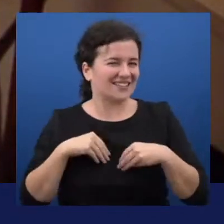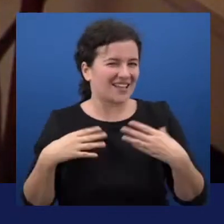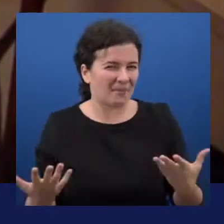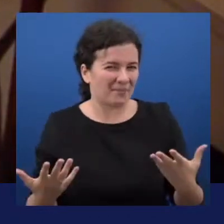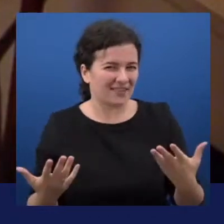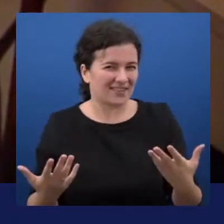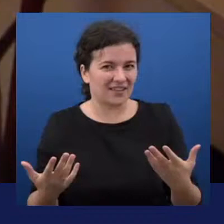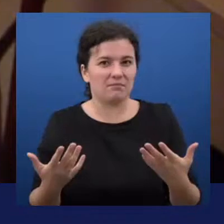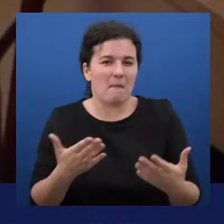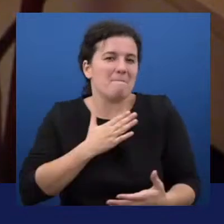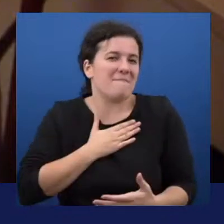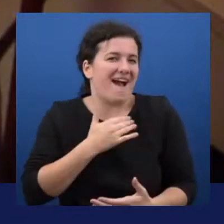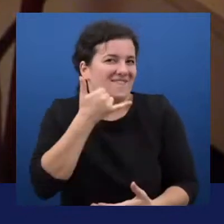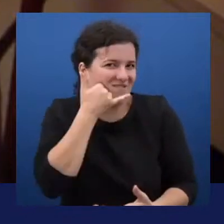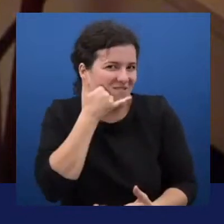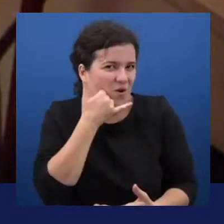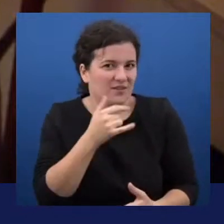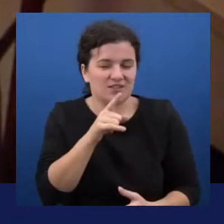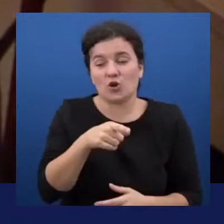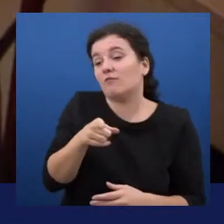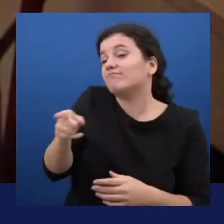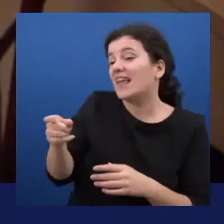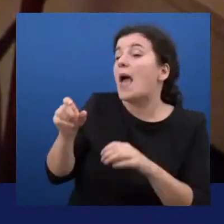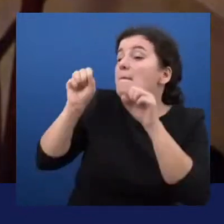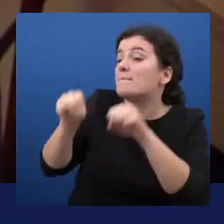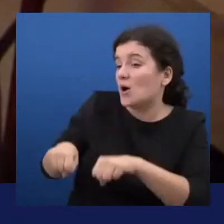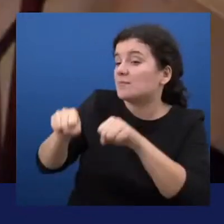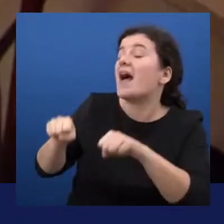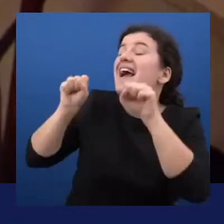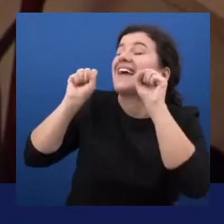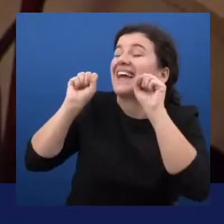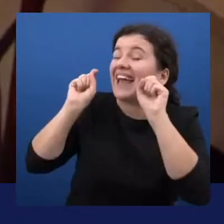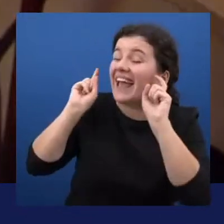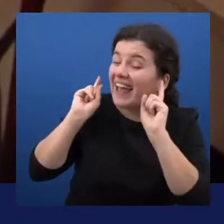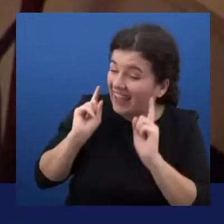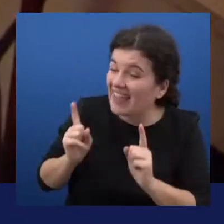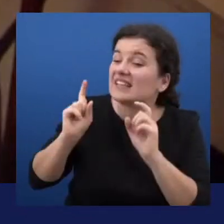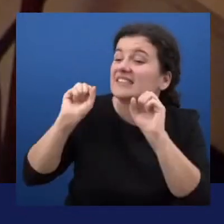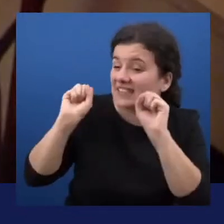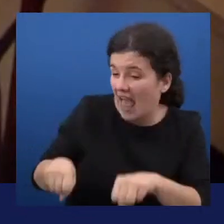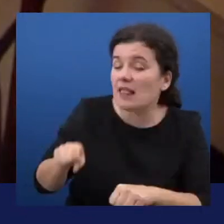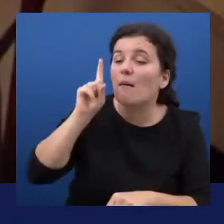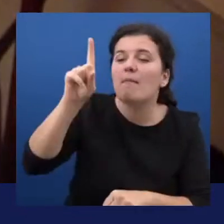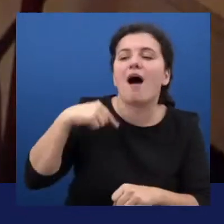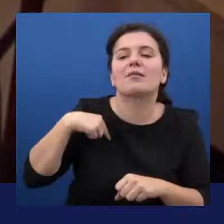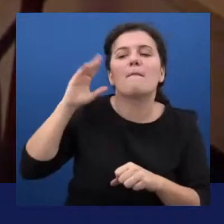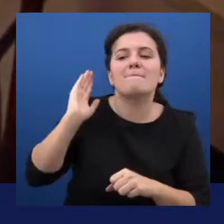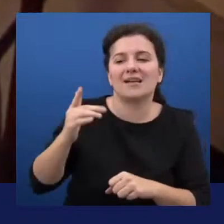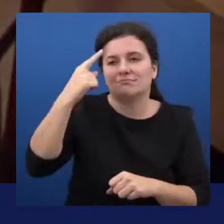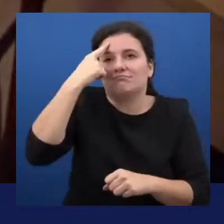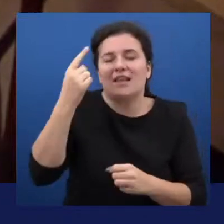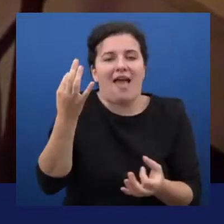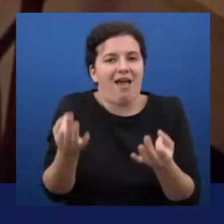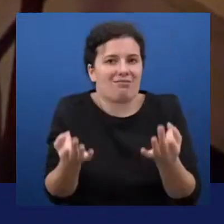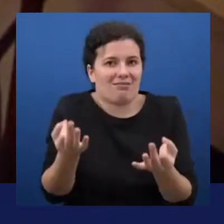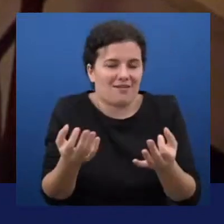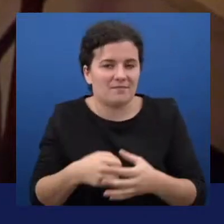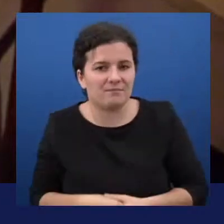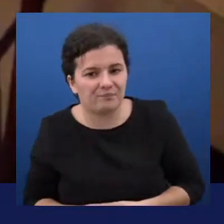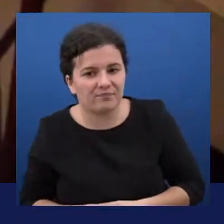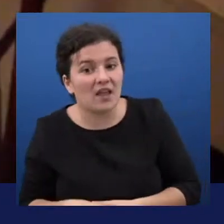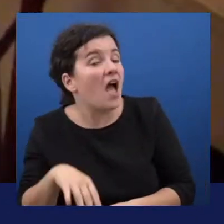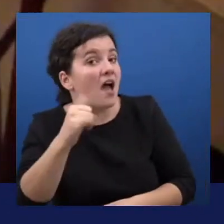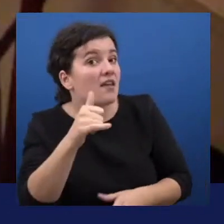think about the ethical concerns there. Yeah, but think about, I said maybe not a bank, but what, for example, people that suffer